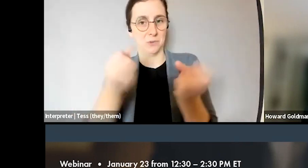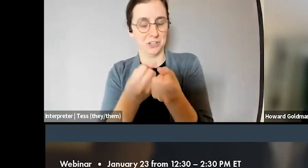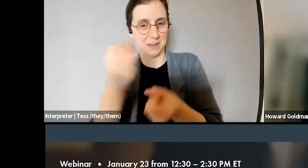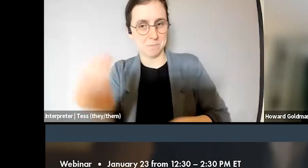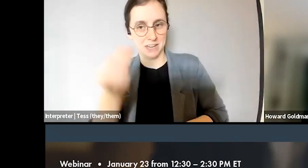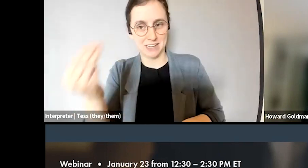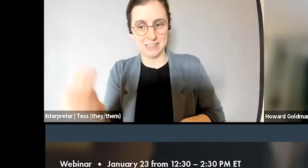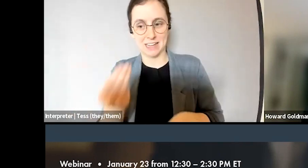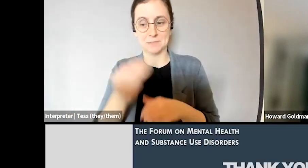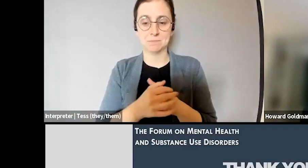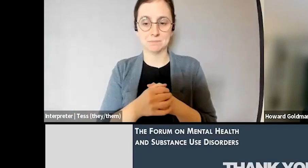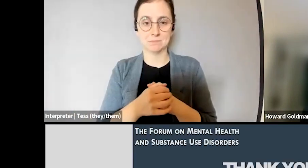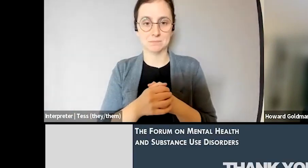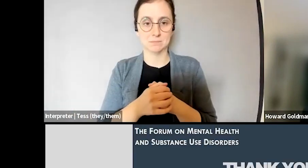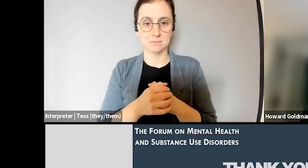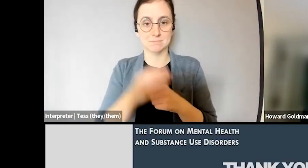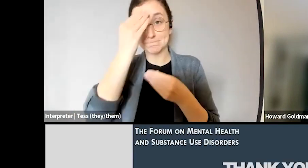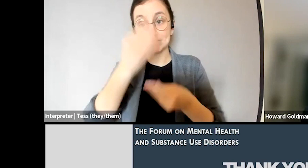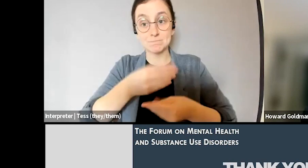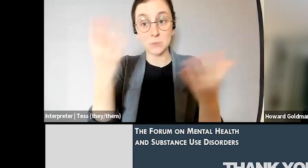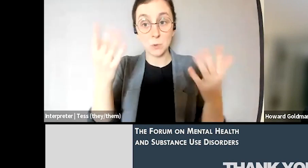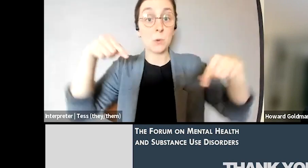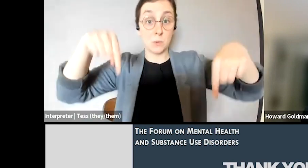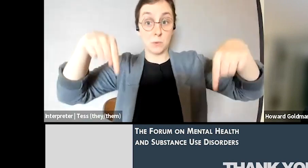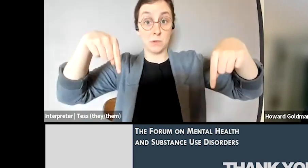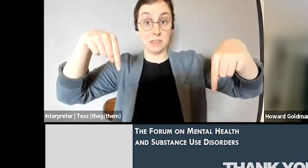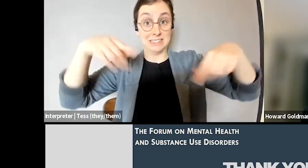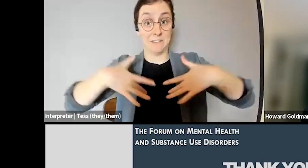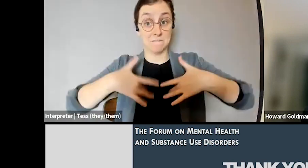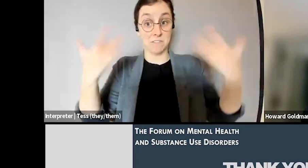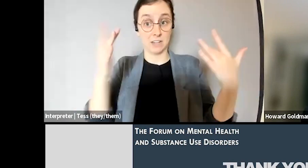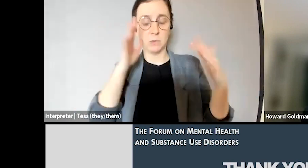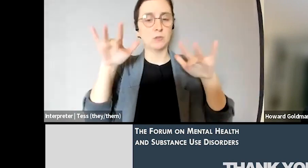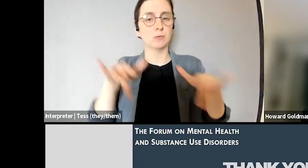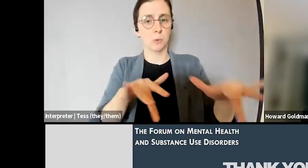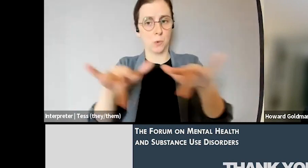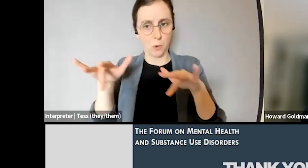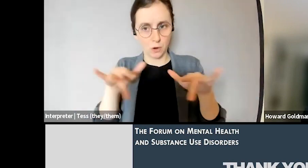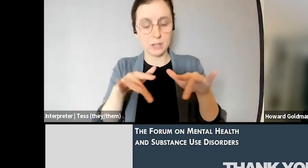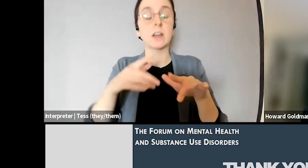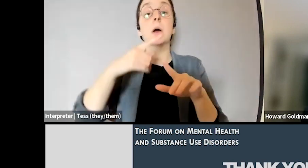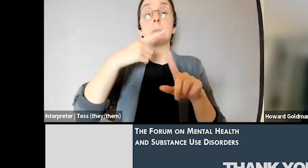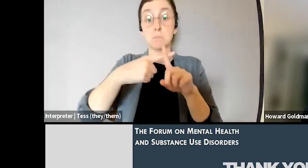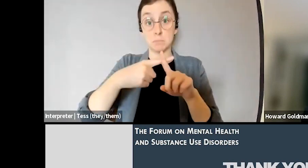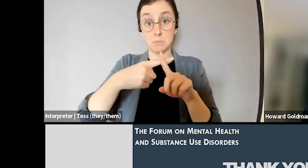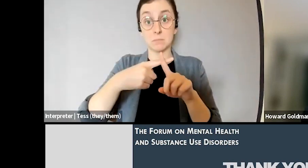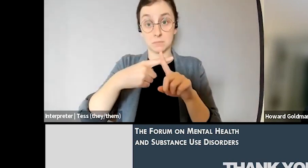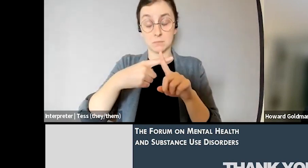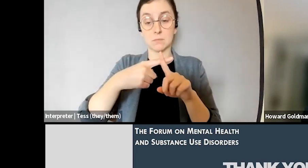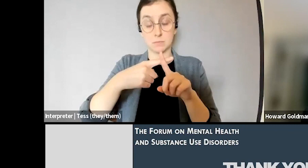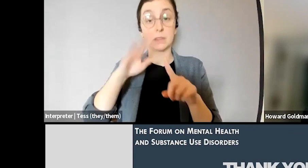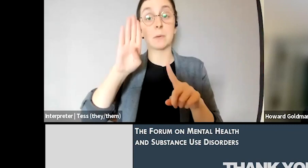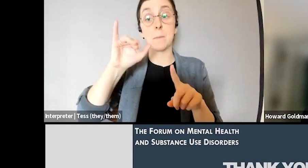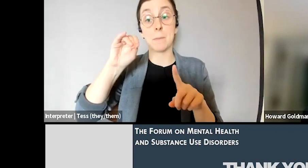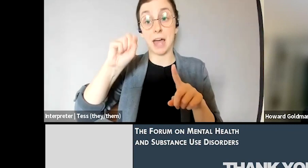series. You should know that a recording of today's events, along with full bios and presentations, will be posted on the